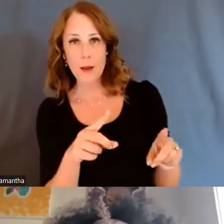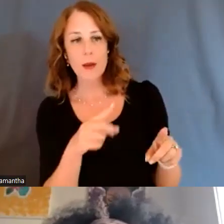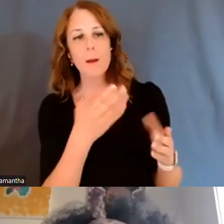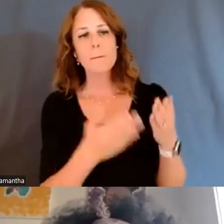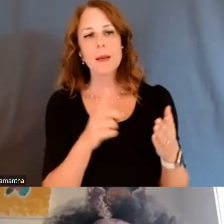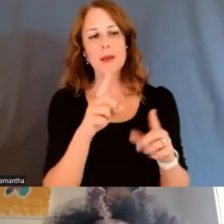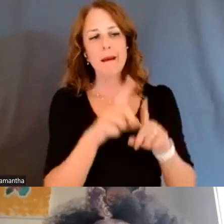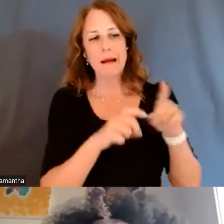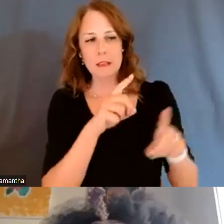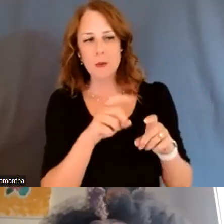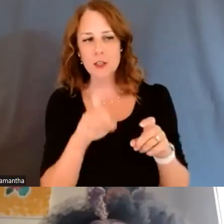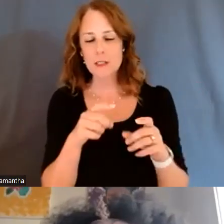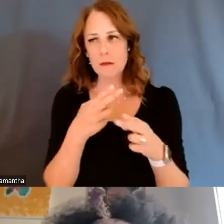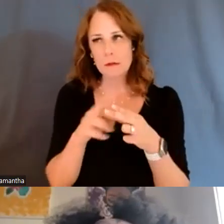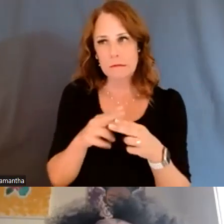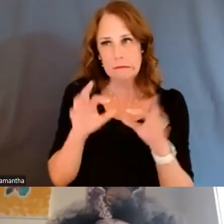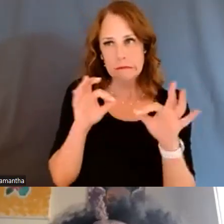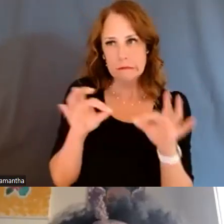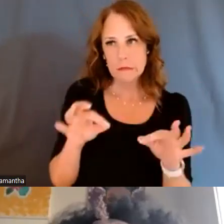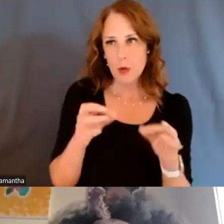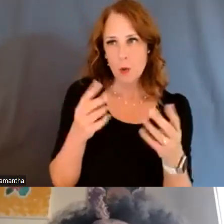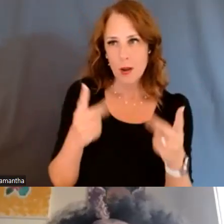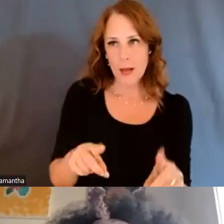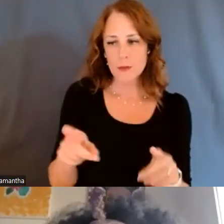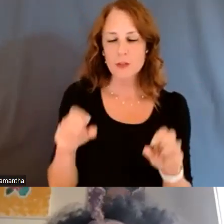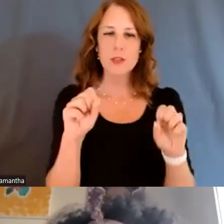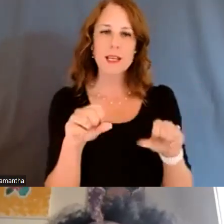can properly do the exam. So that means like